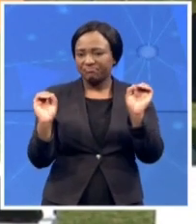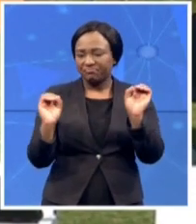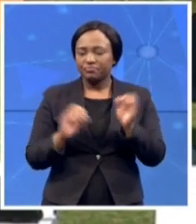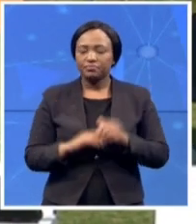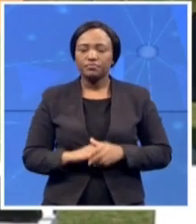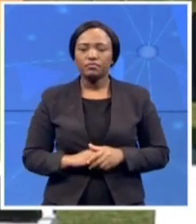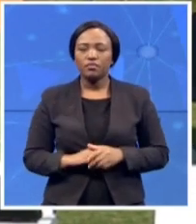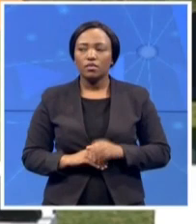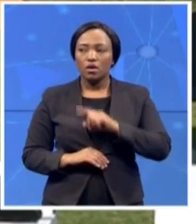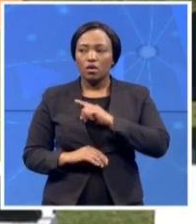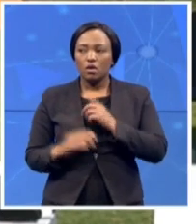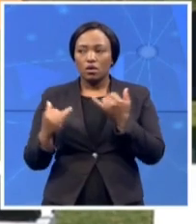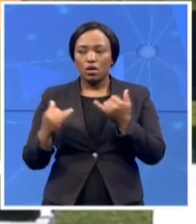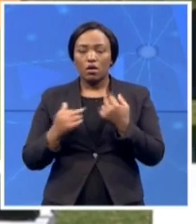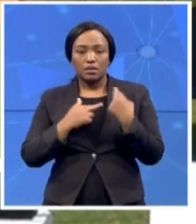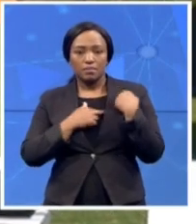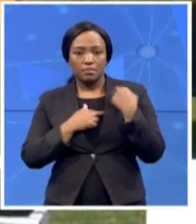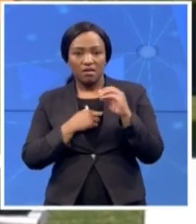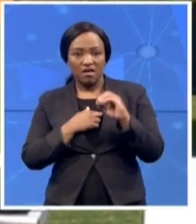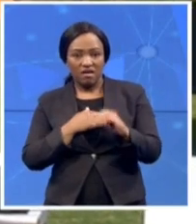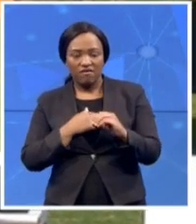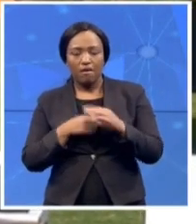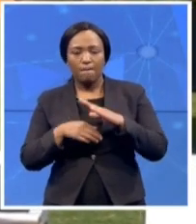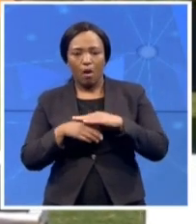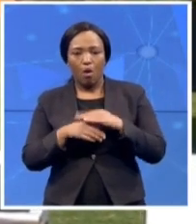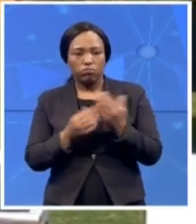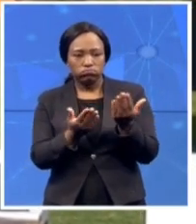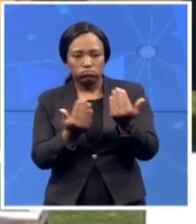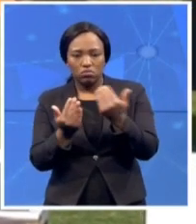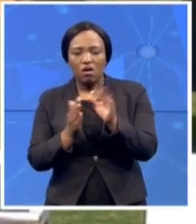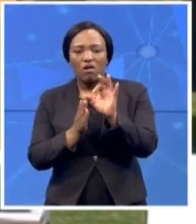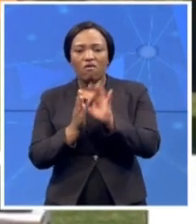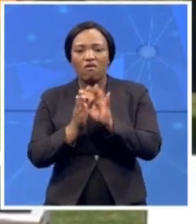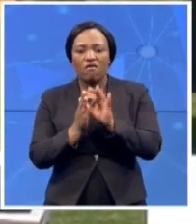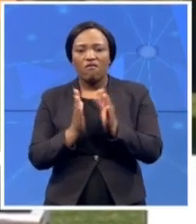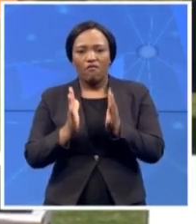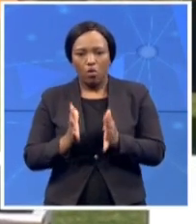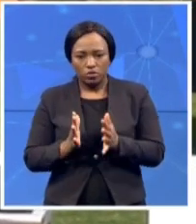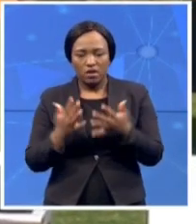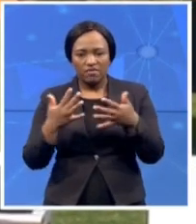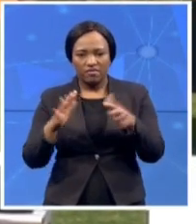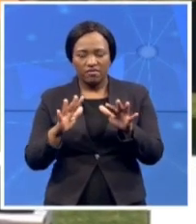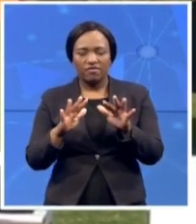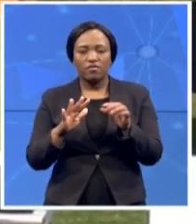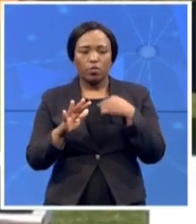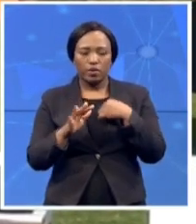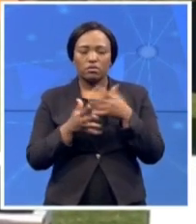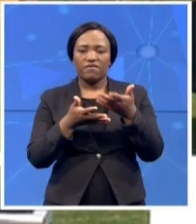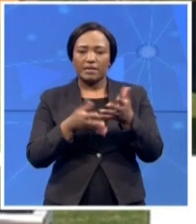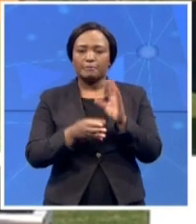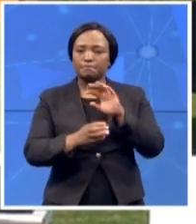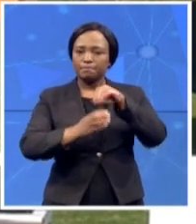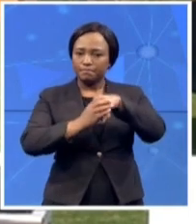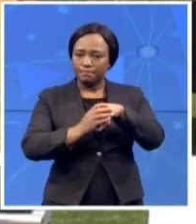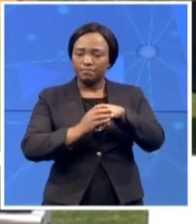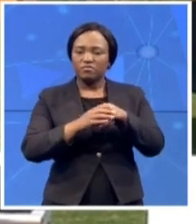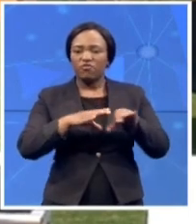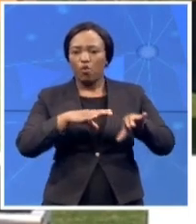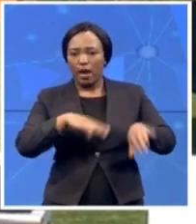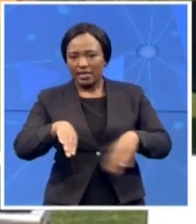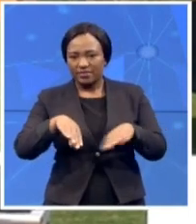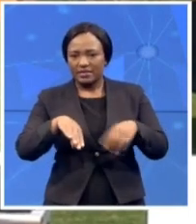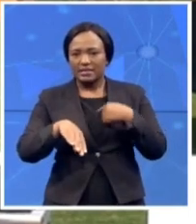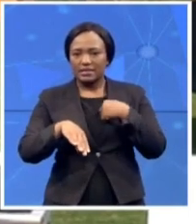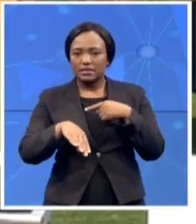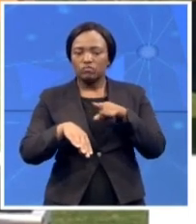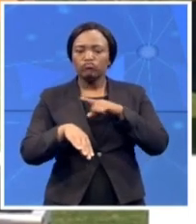numbers of voters within this municipality. Hence, we have now engaged in this activity so that at least students are now actually